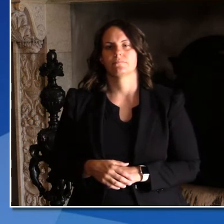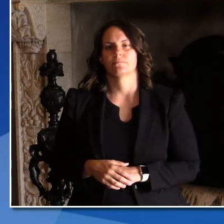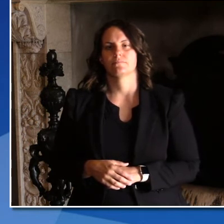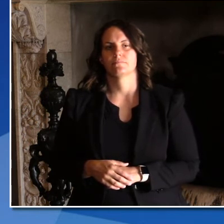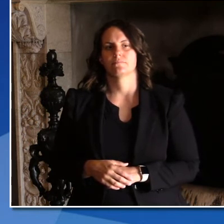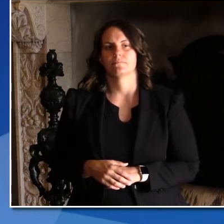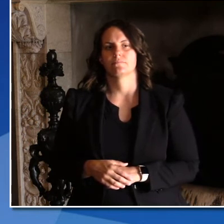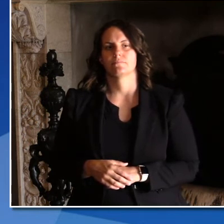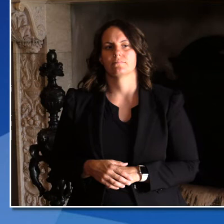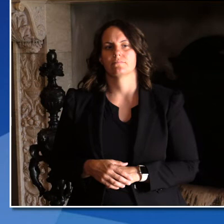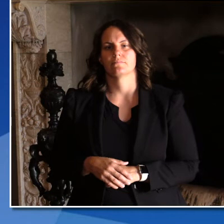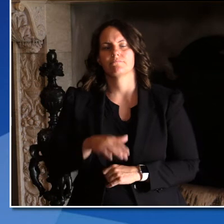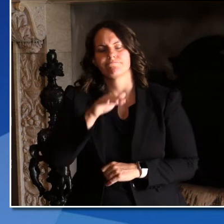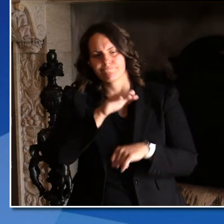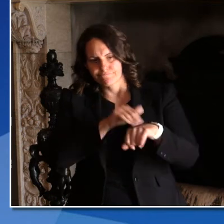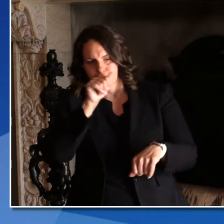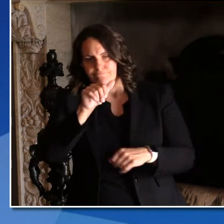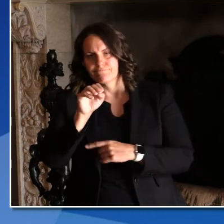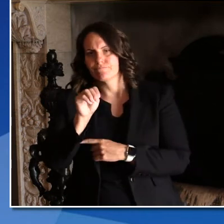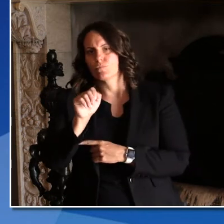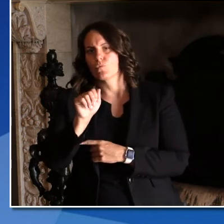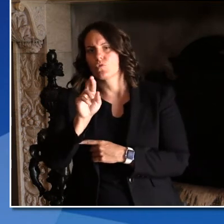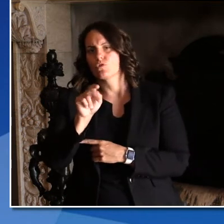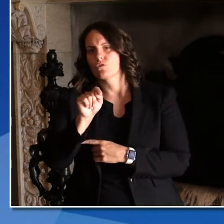Martin from WORT. Okay,